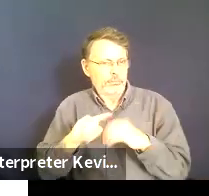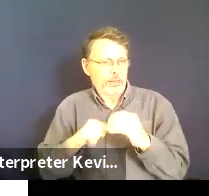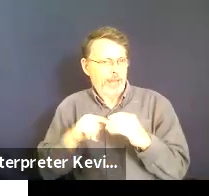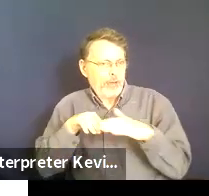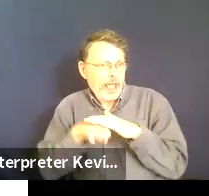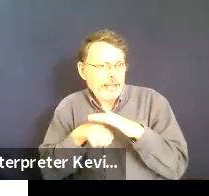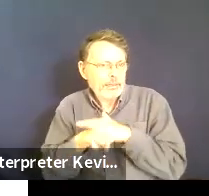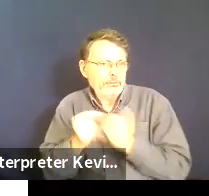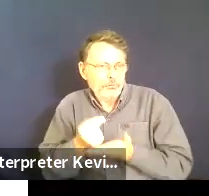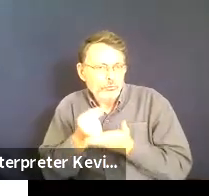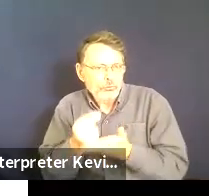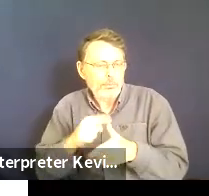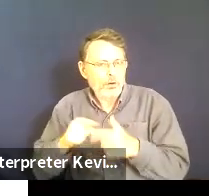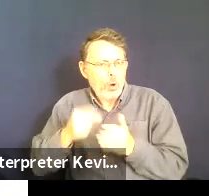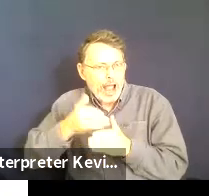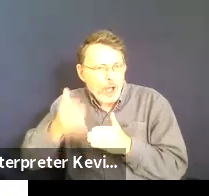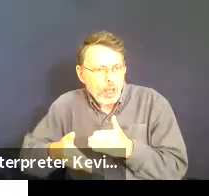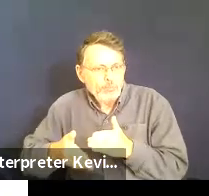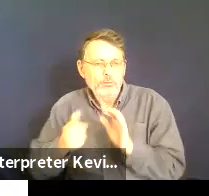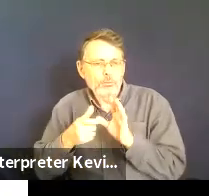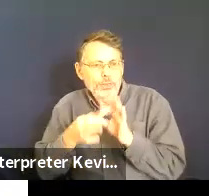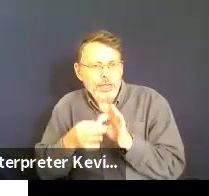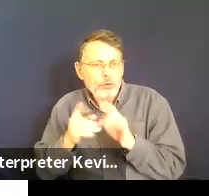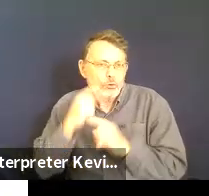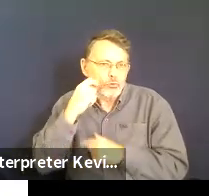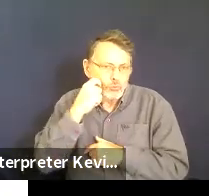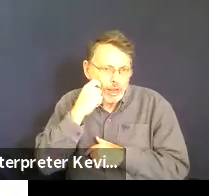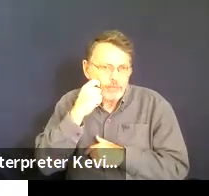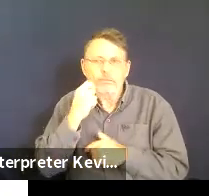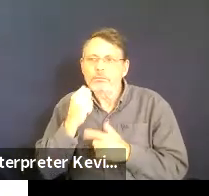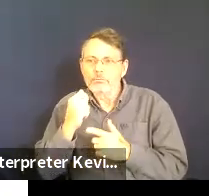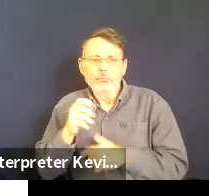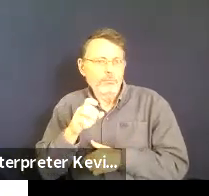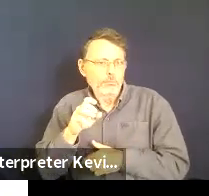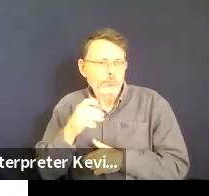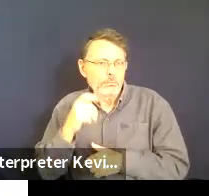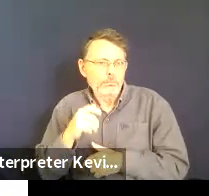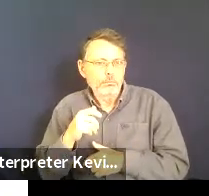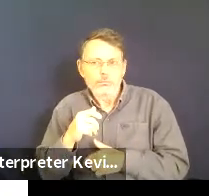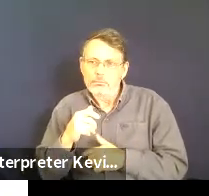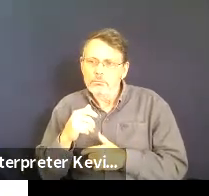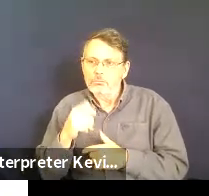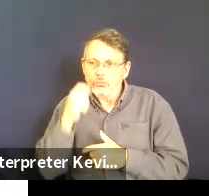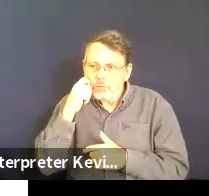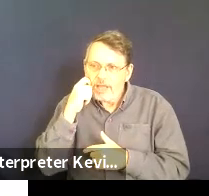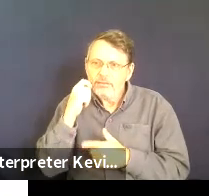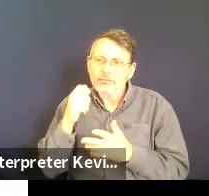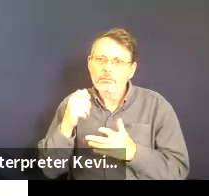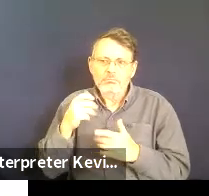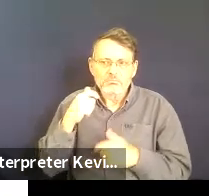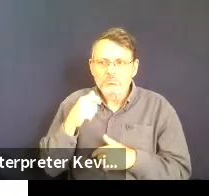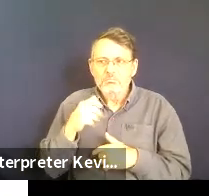treatment, or outcomes associated with race or ethnicity or disability that affects health status